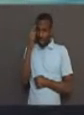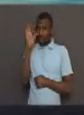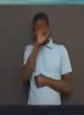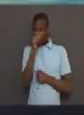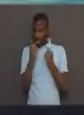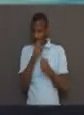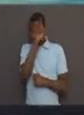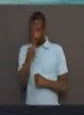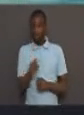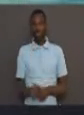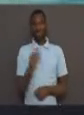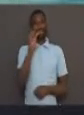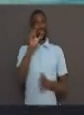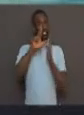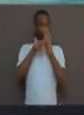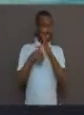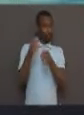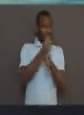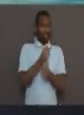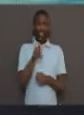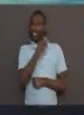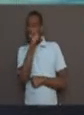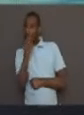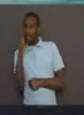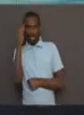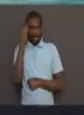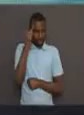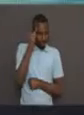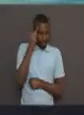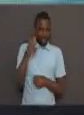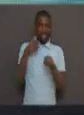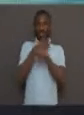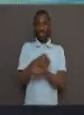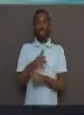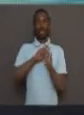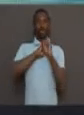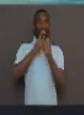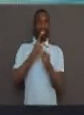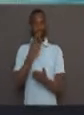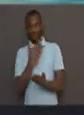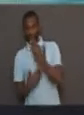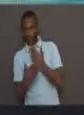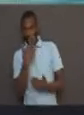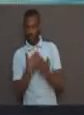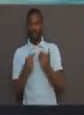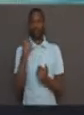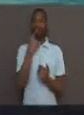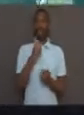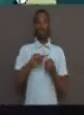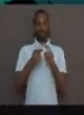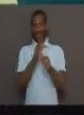few minutes to think about the question and discuss your answer with a